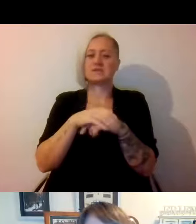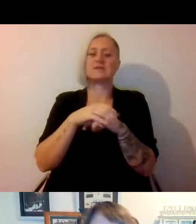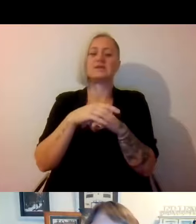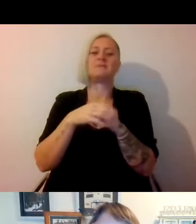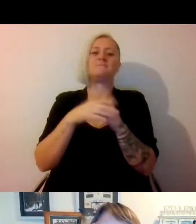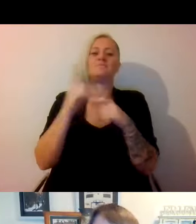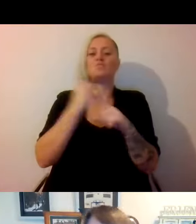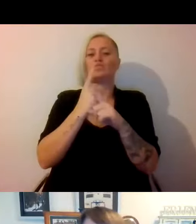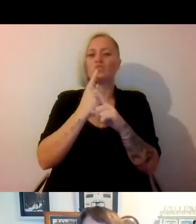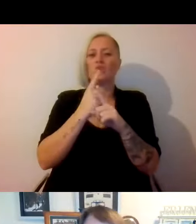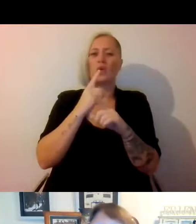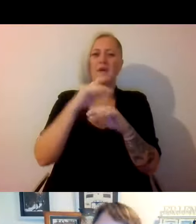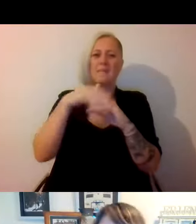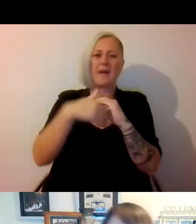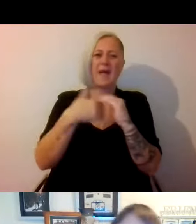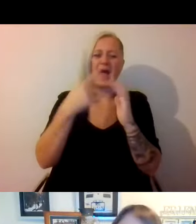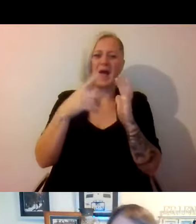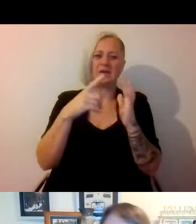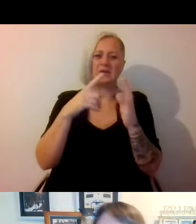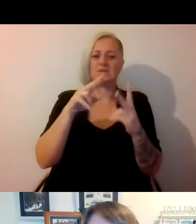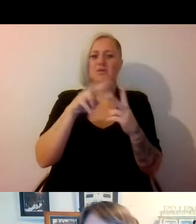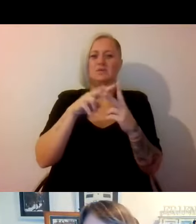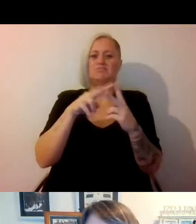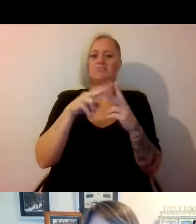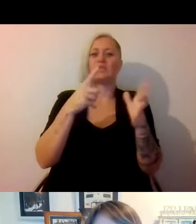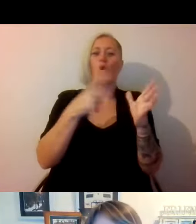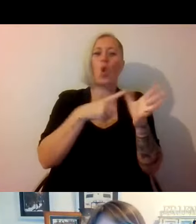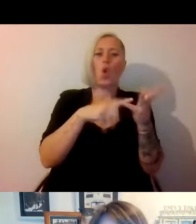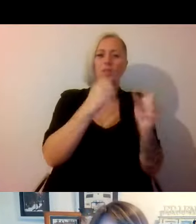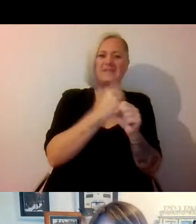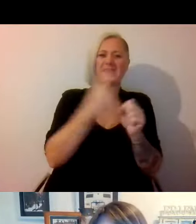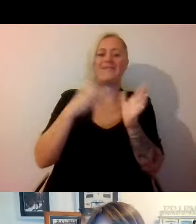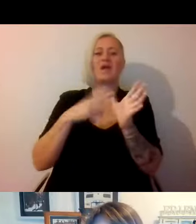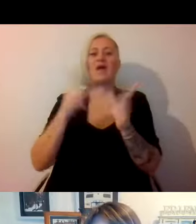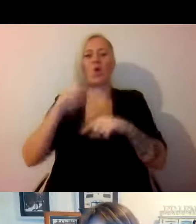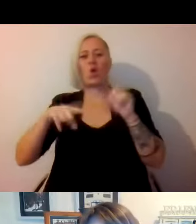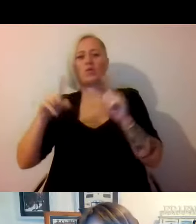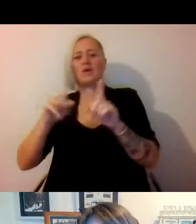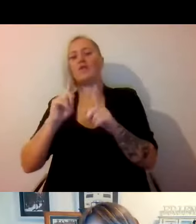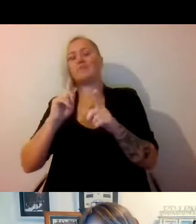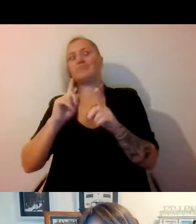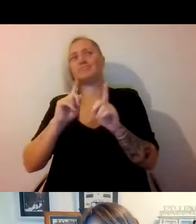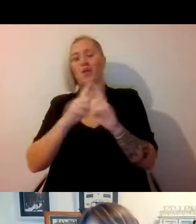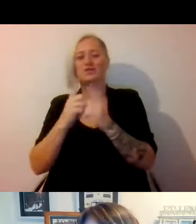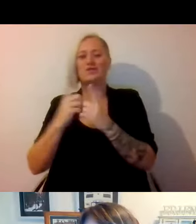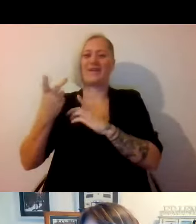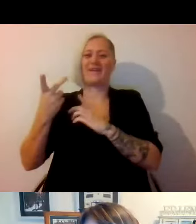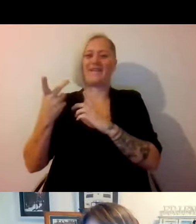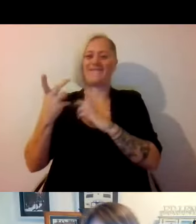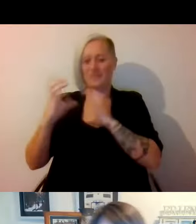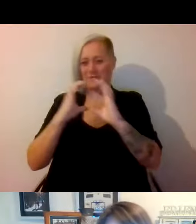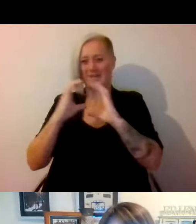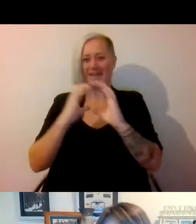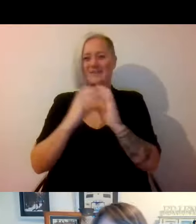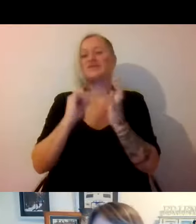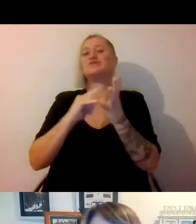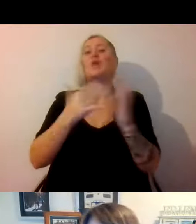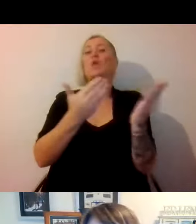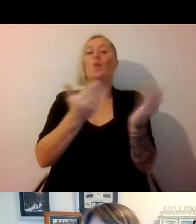methods of communication, and non-verbal forms of communication for patients with communication barriers. So welcome,